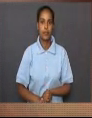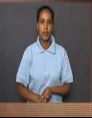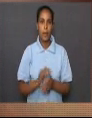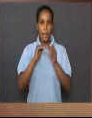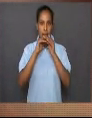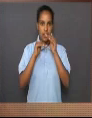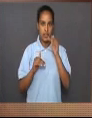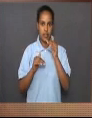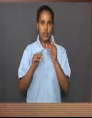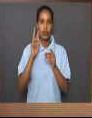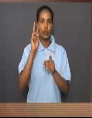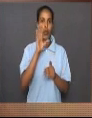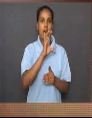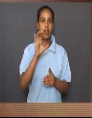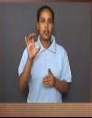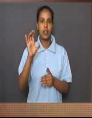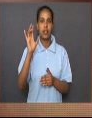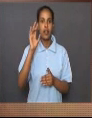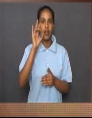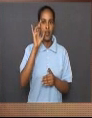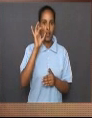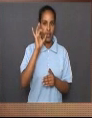347.60 Kelvin minus